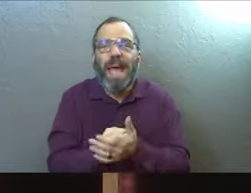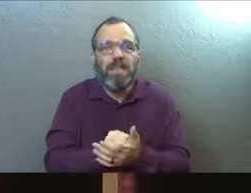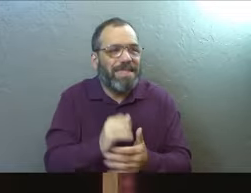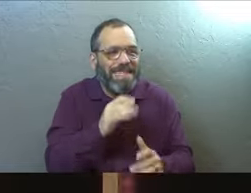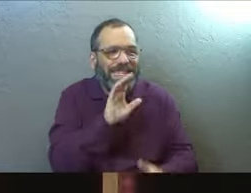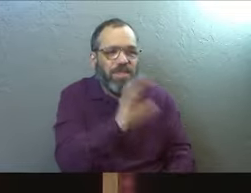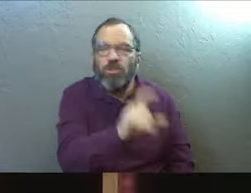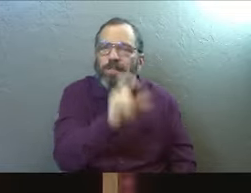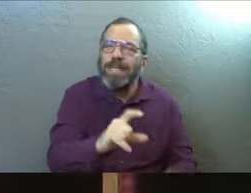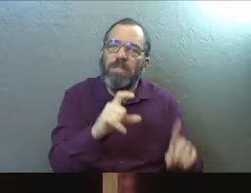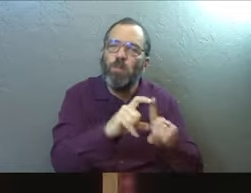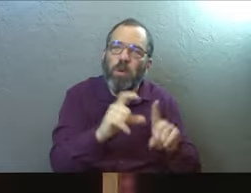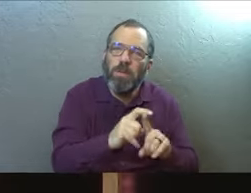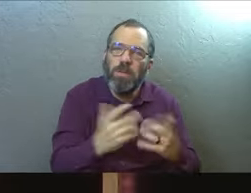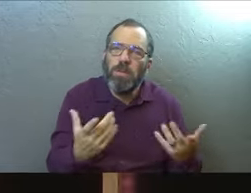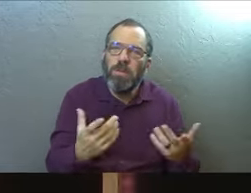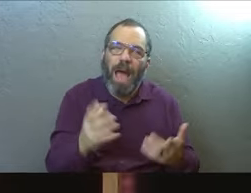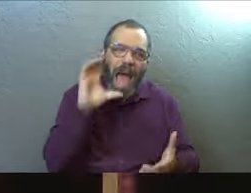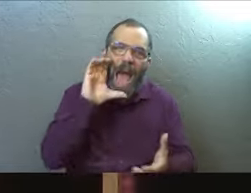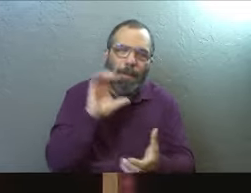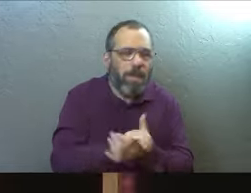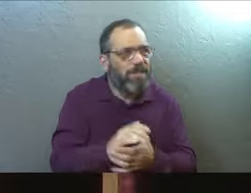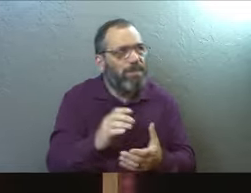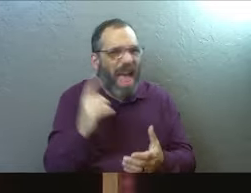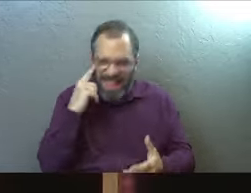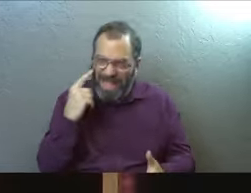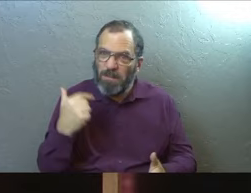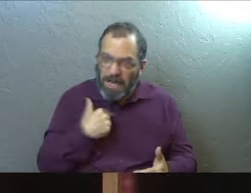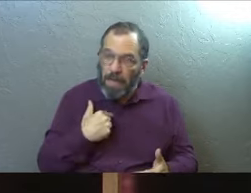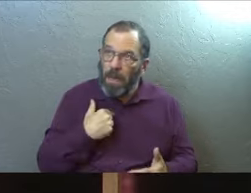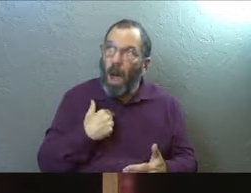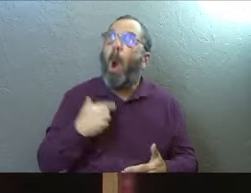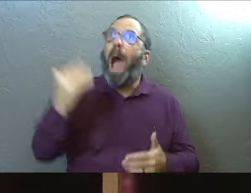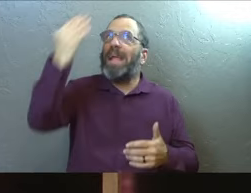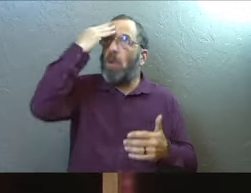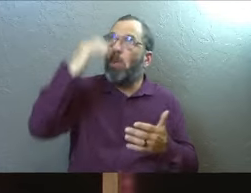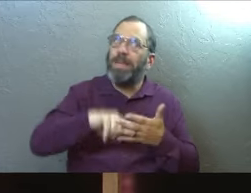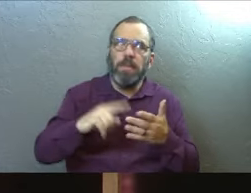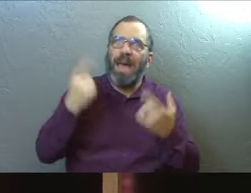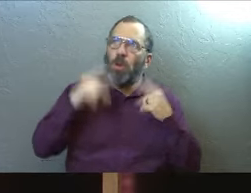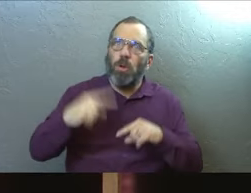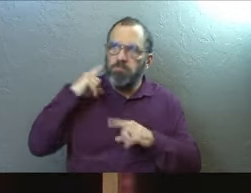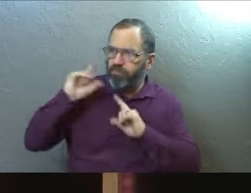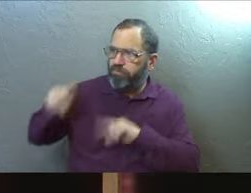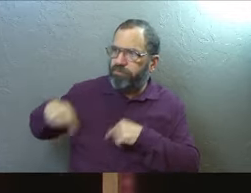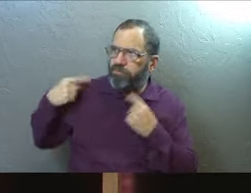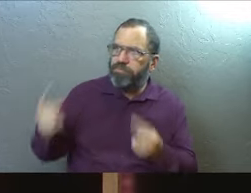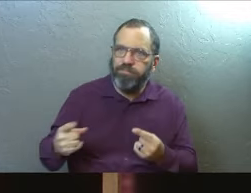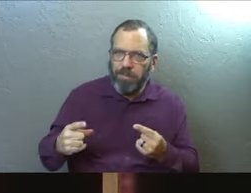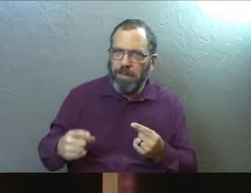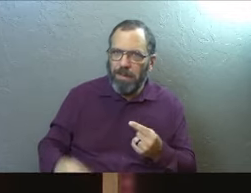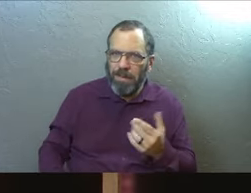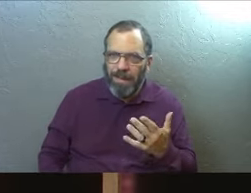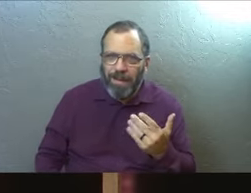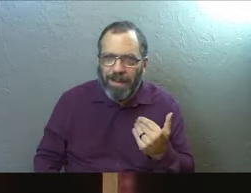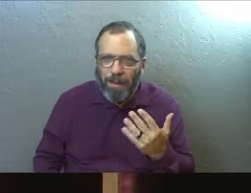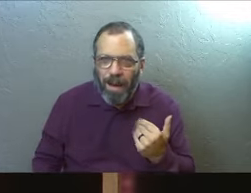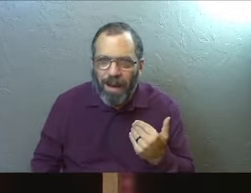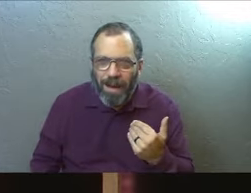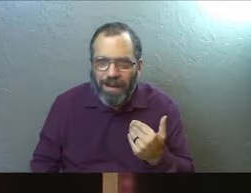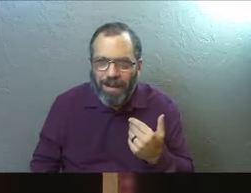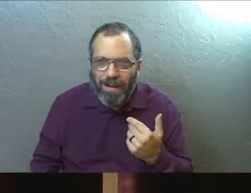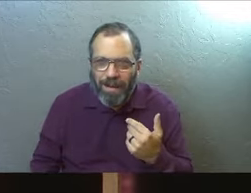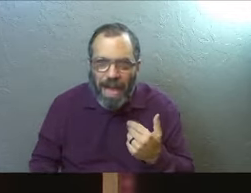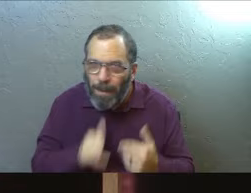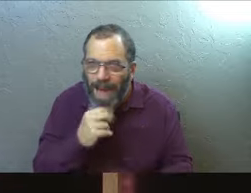should have done. I think about it. I think that's what I would have done. You should be laughing. Like, what? Would